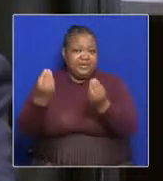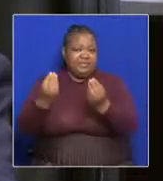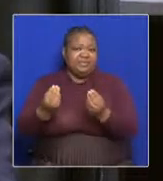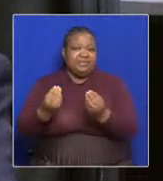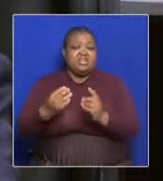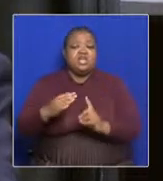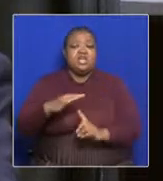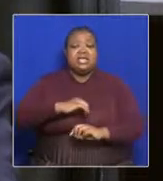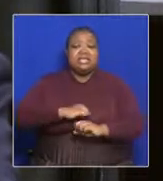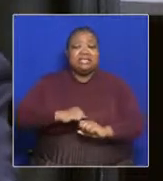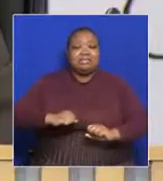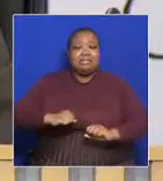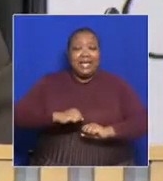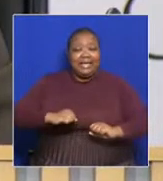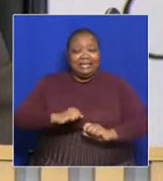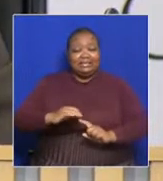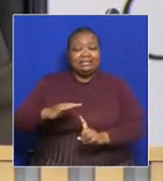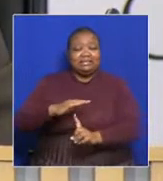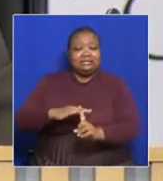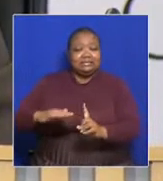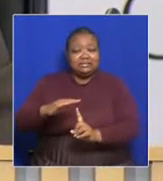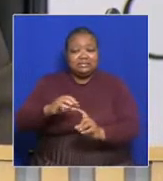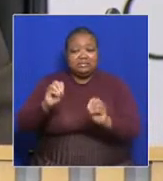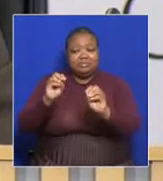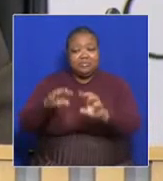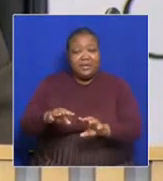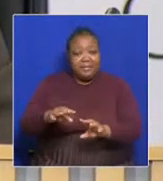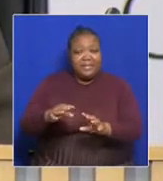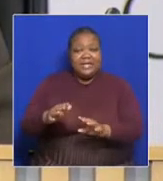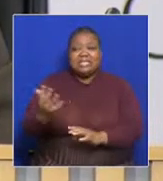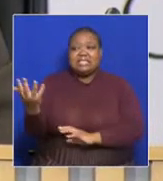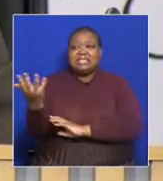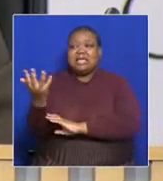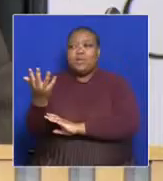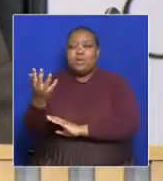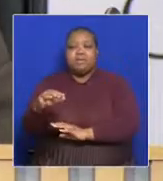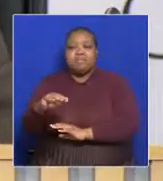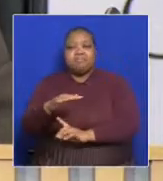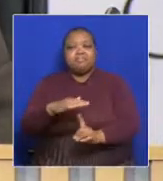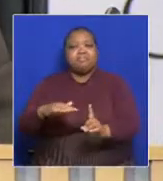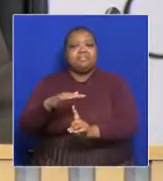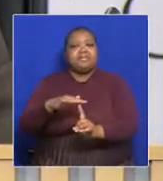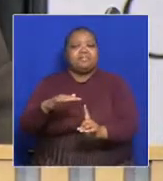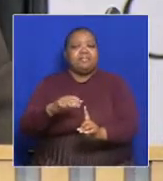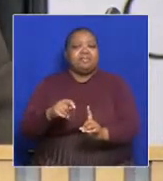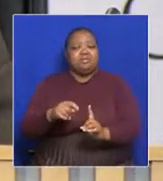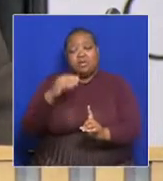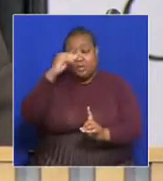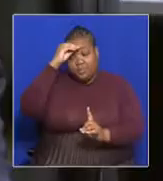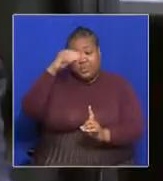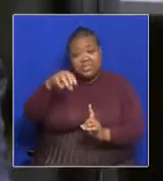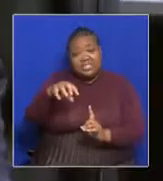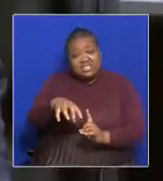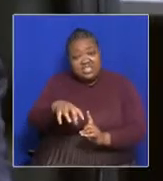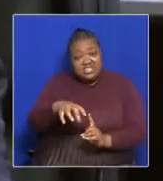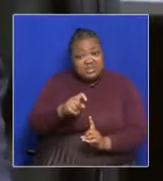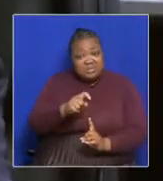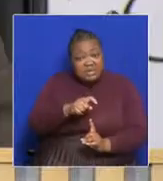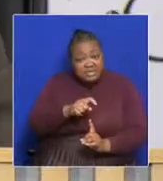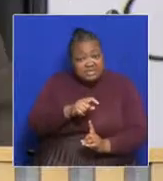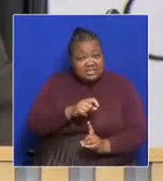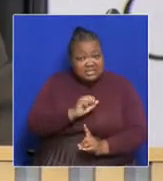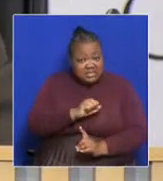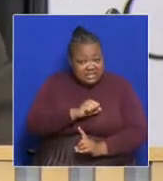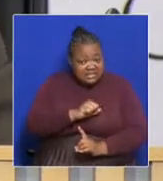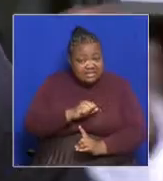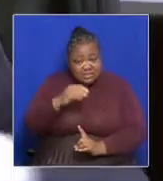somewhere. Yes. And what did you expect that somewhere to be? A police station, not so. A police station, not so. Yes.